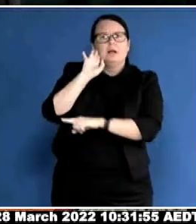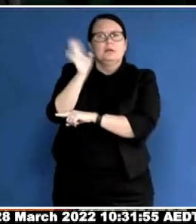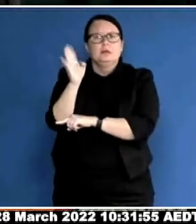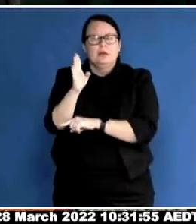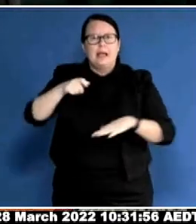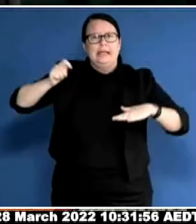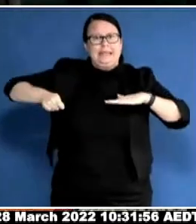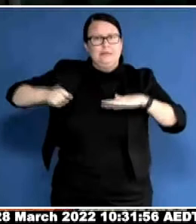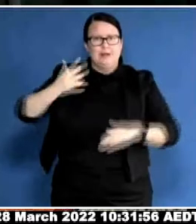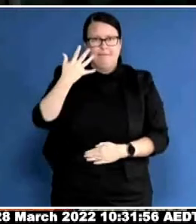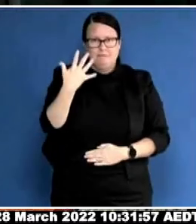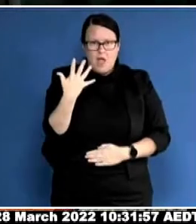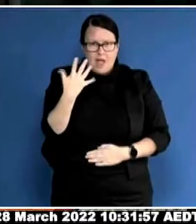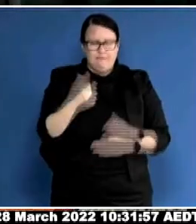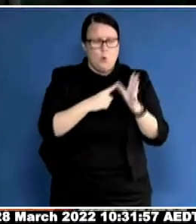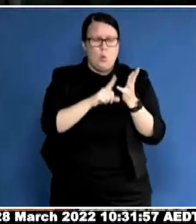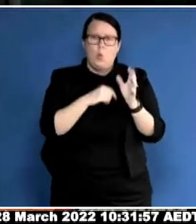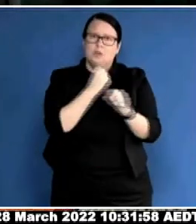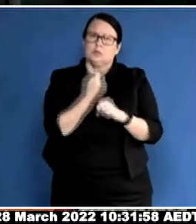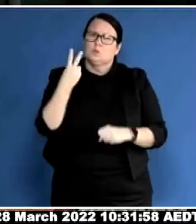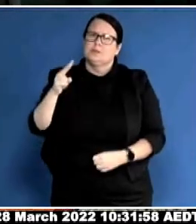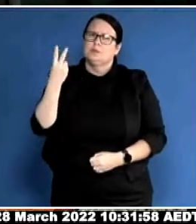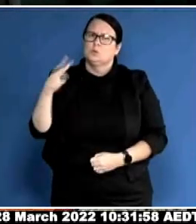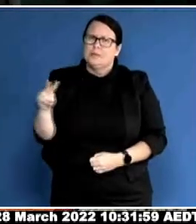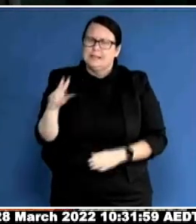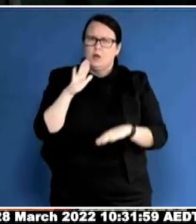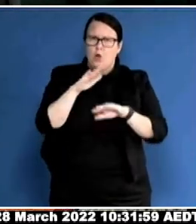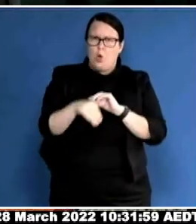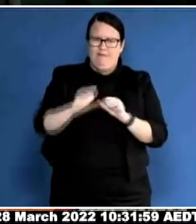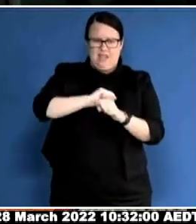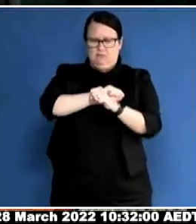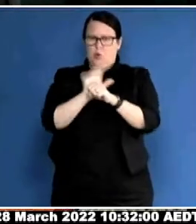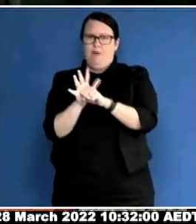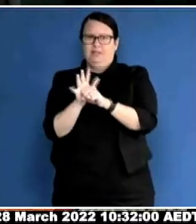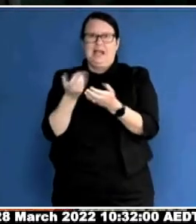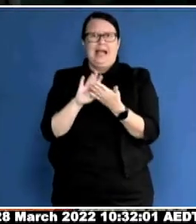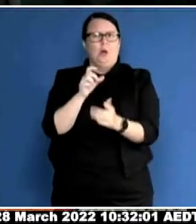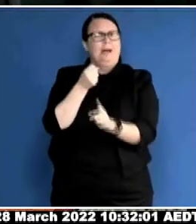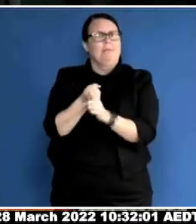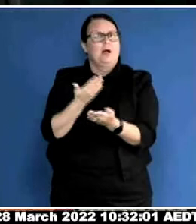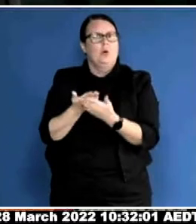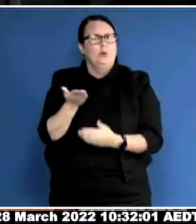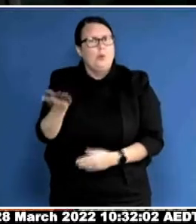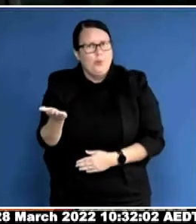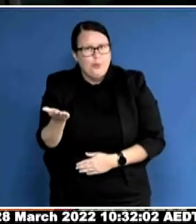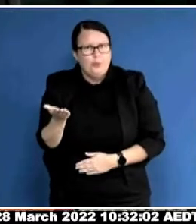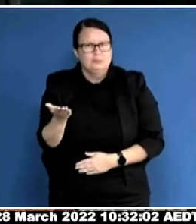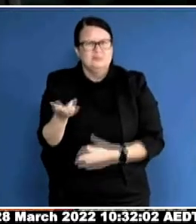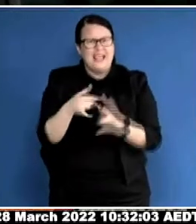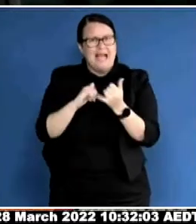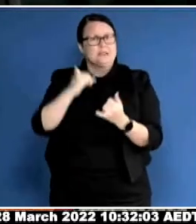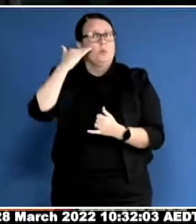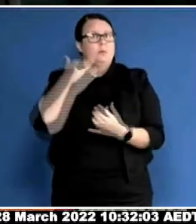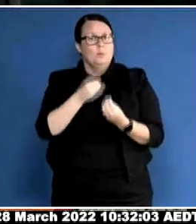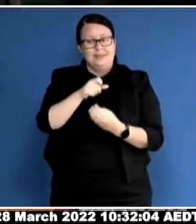in August 2020 concerning the impact of COVID and particularly the impact on women with disability